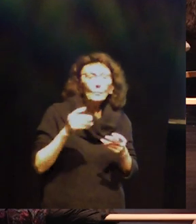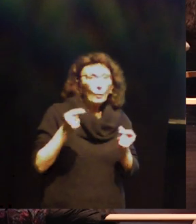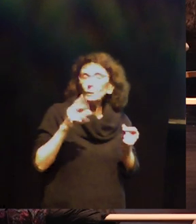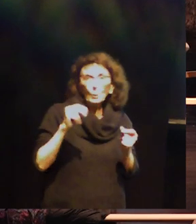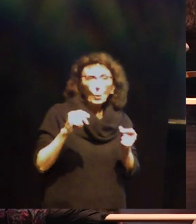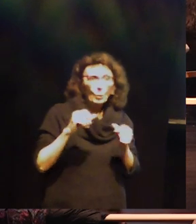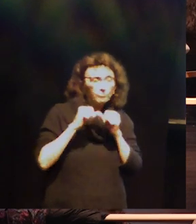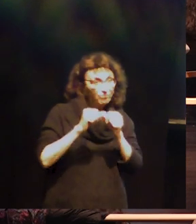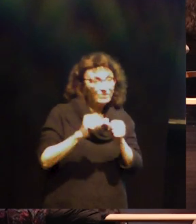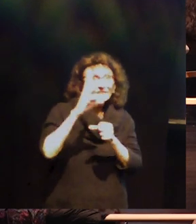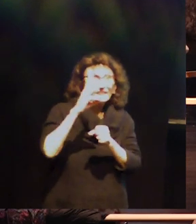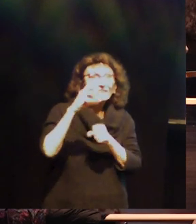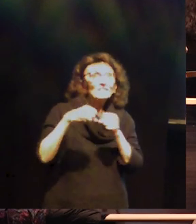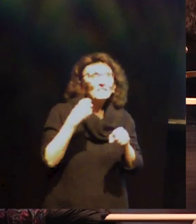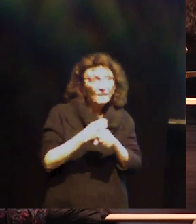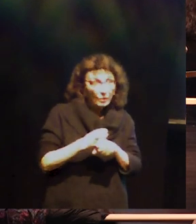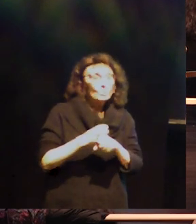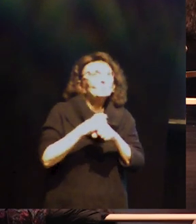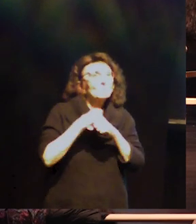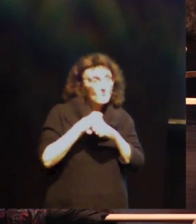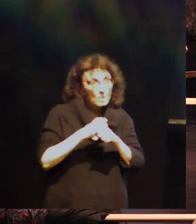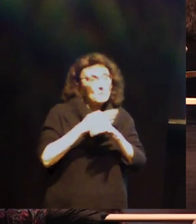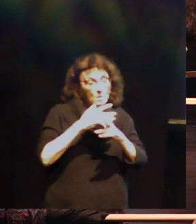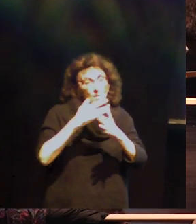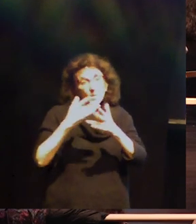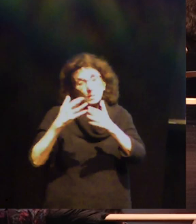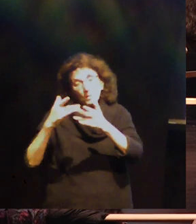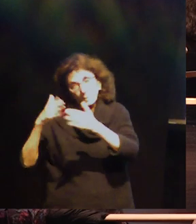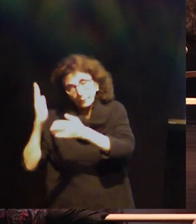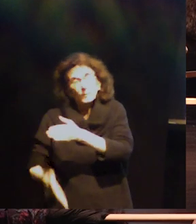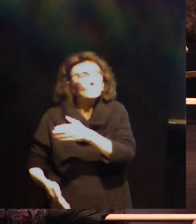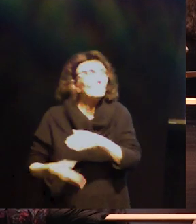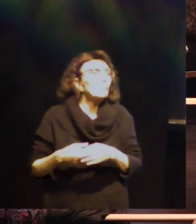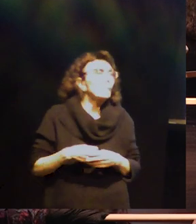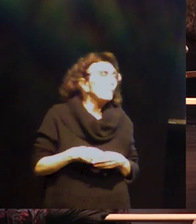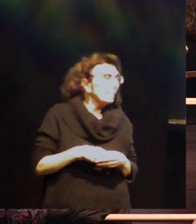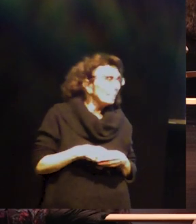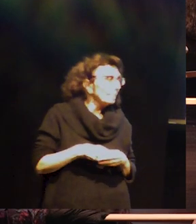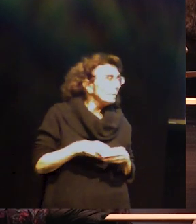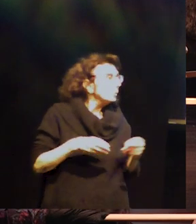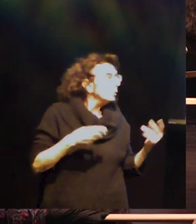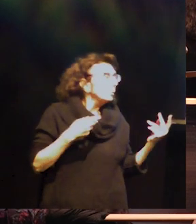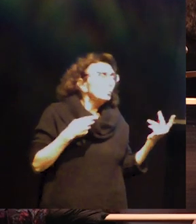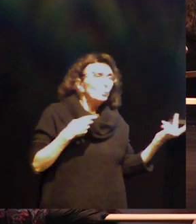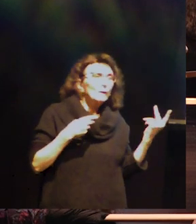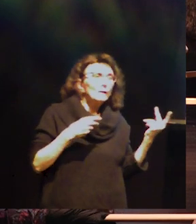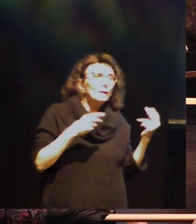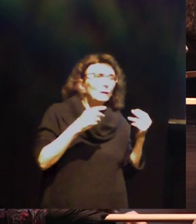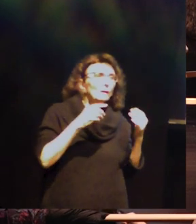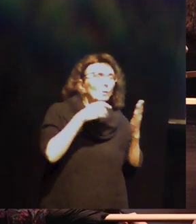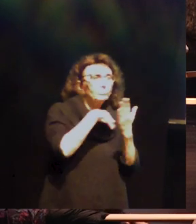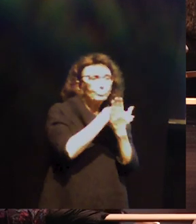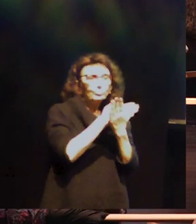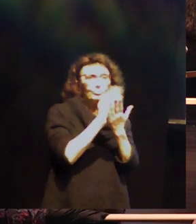Yeah, tell me about it. And we had filmed about two-thirds of